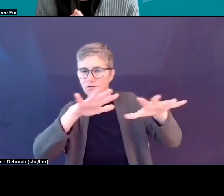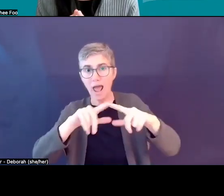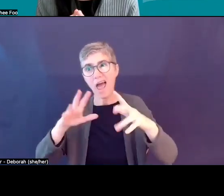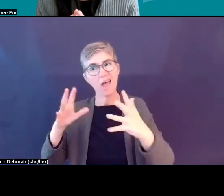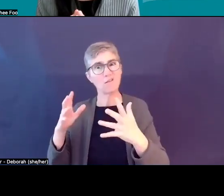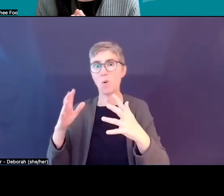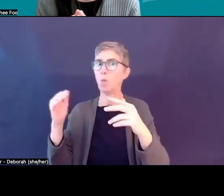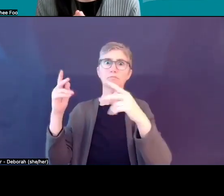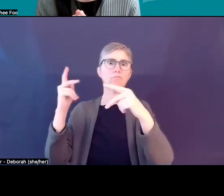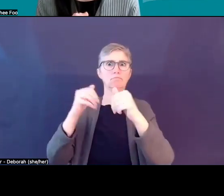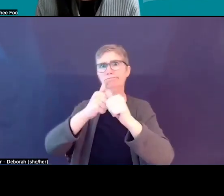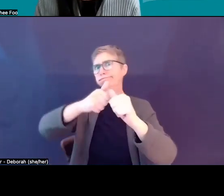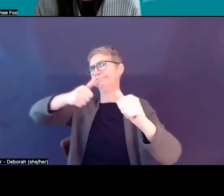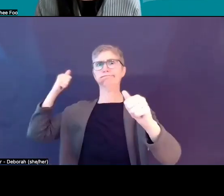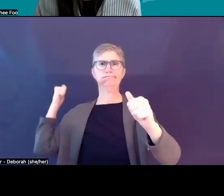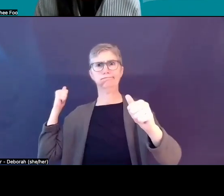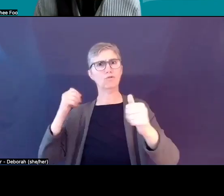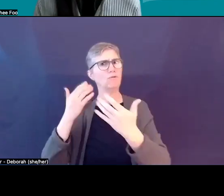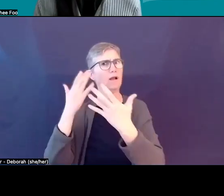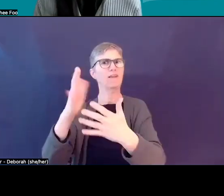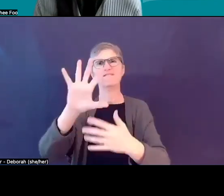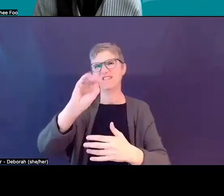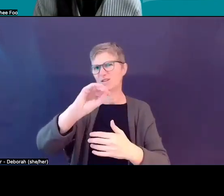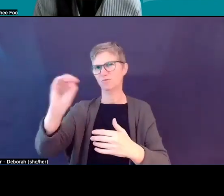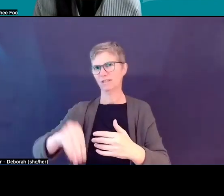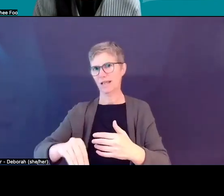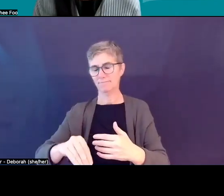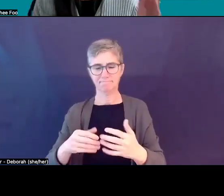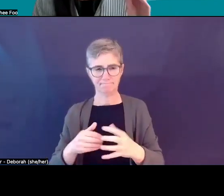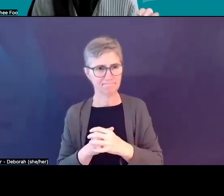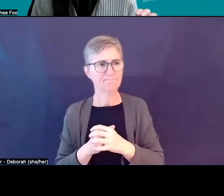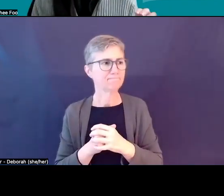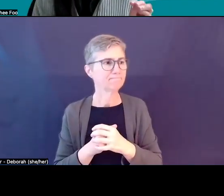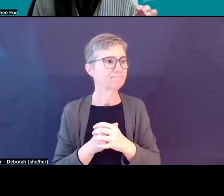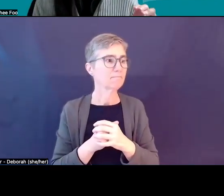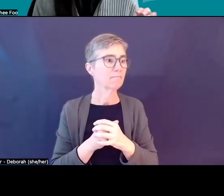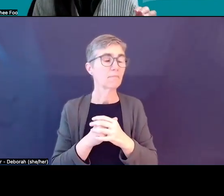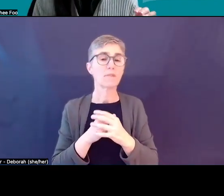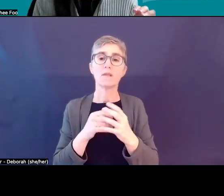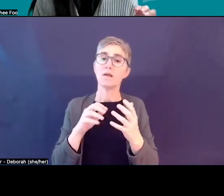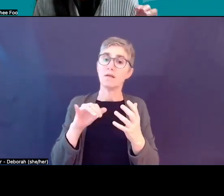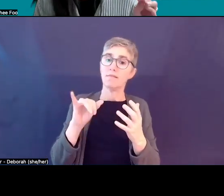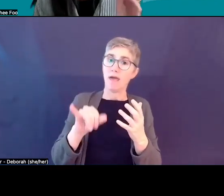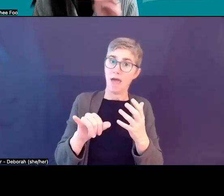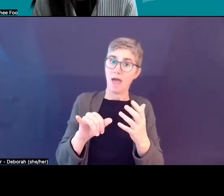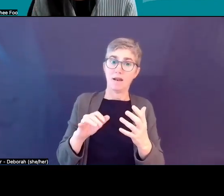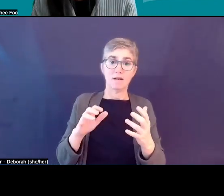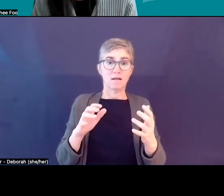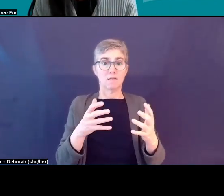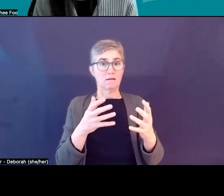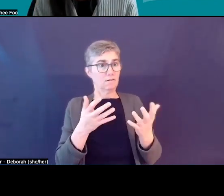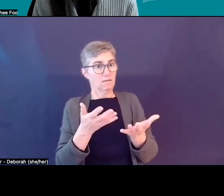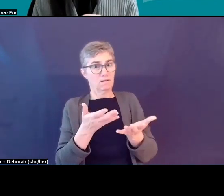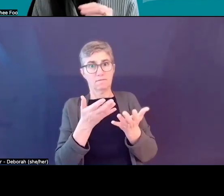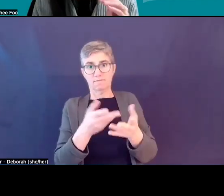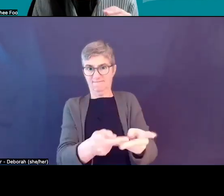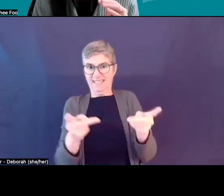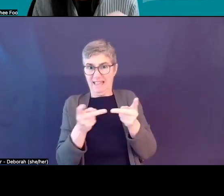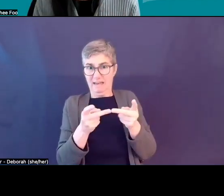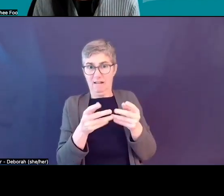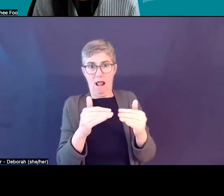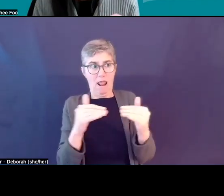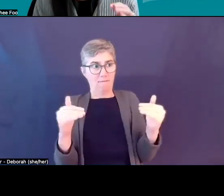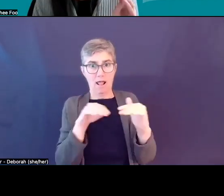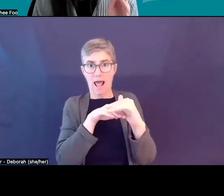50% benchmark. Next slide. And looking at facility level access in 2019,